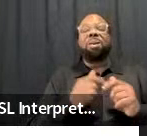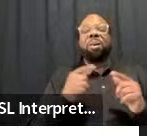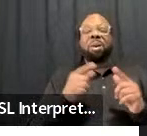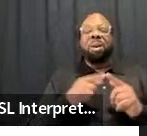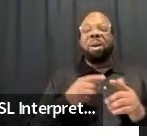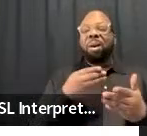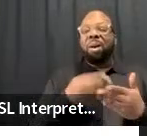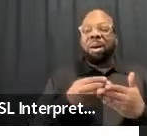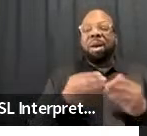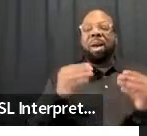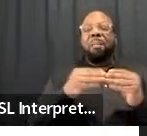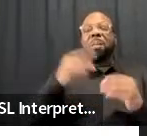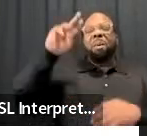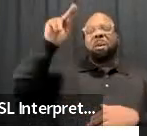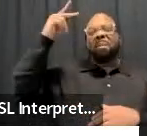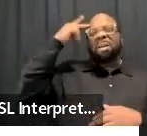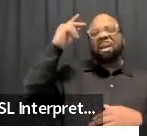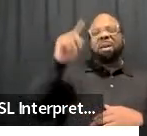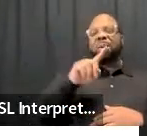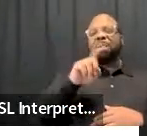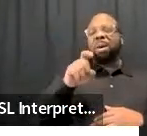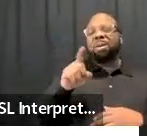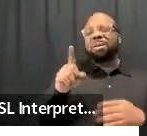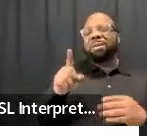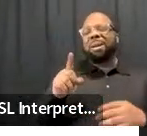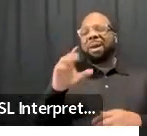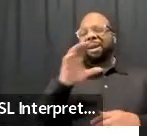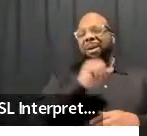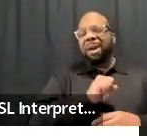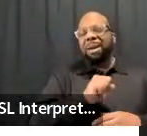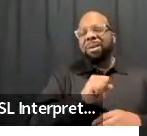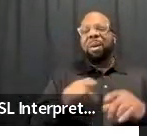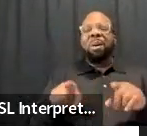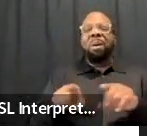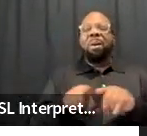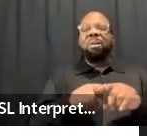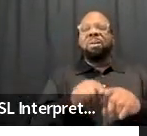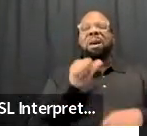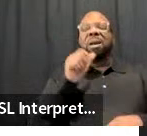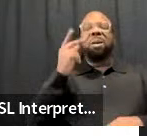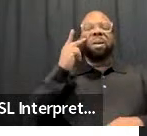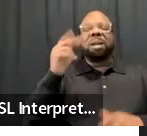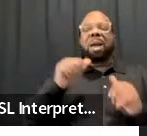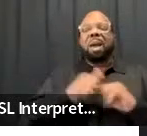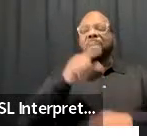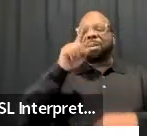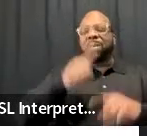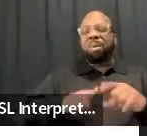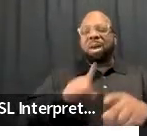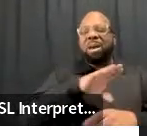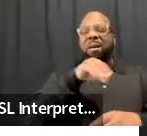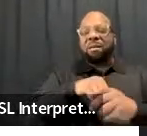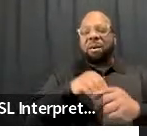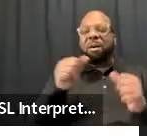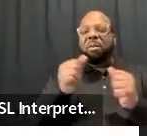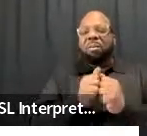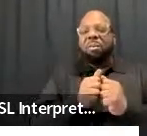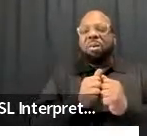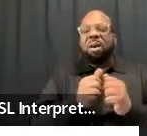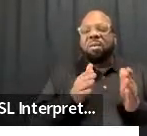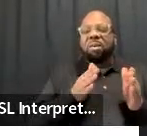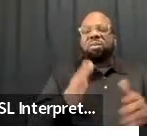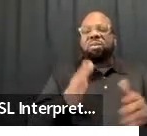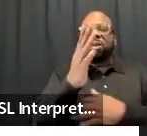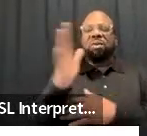It's a more political question, I guess, than, but also I don't see how you cannot include like street trees and compared to